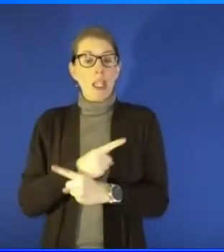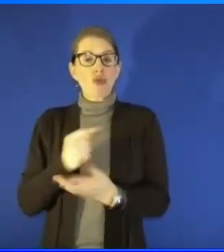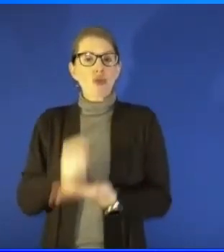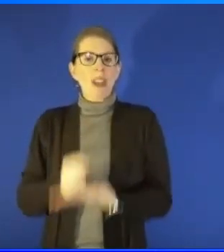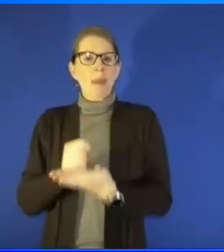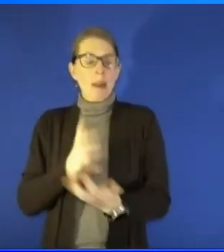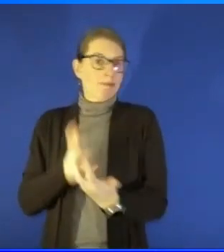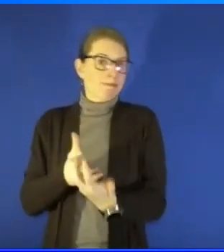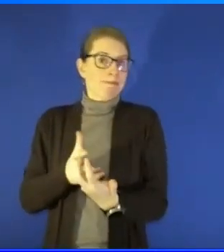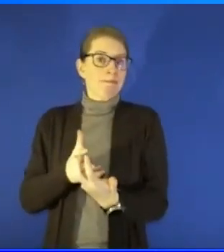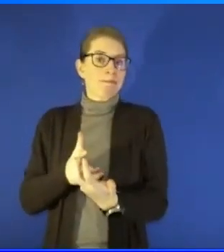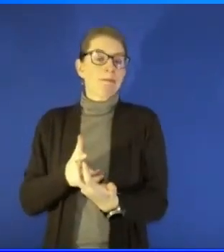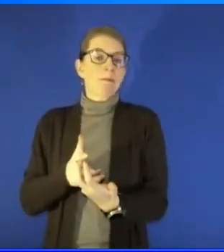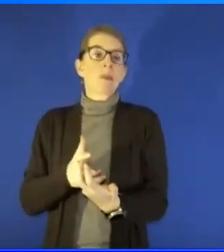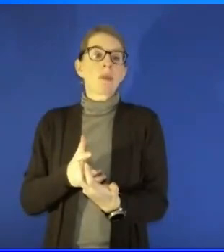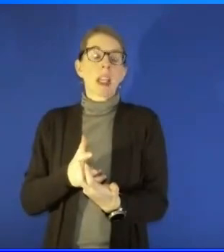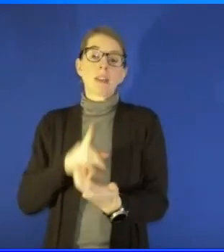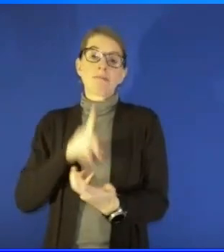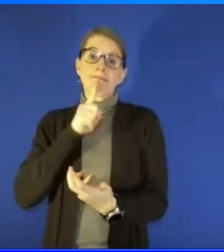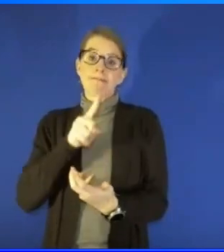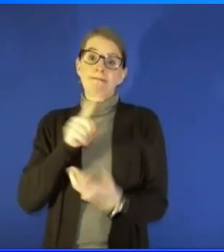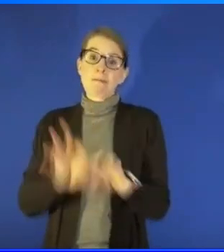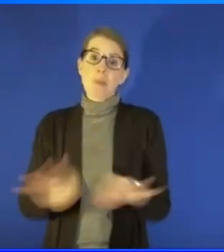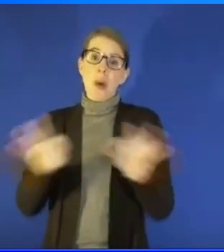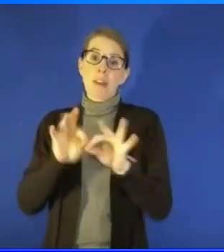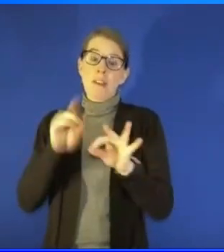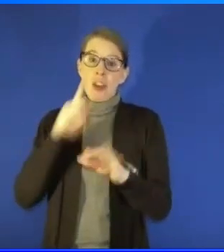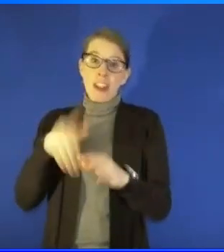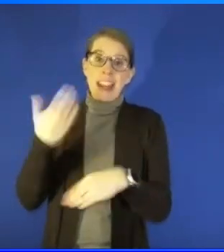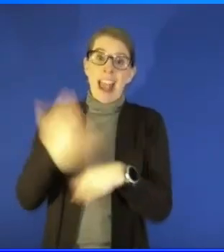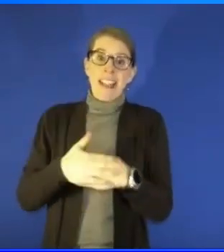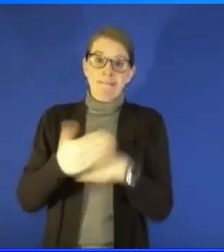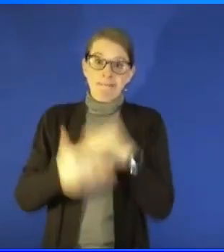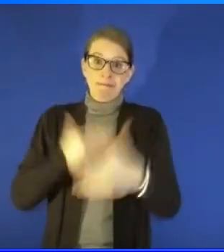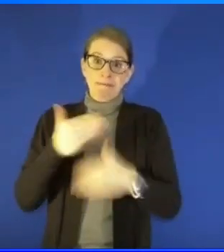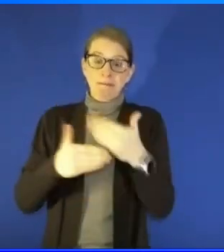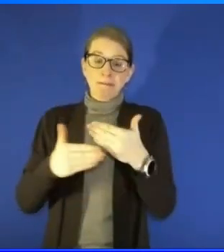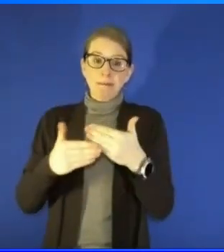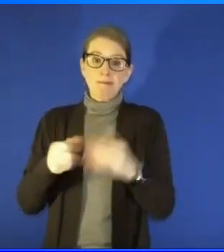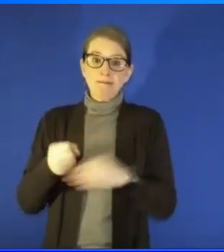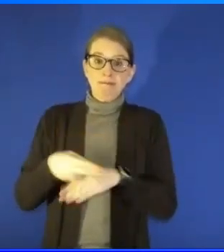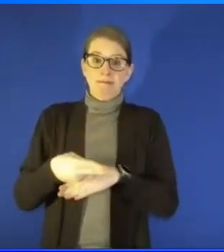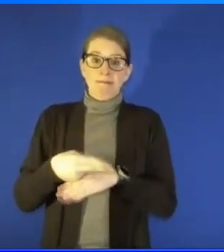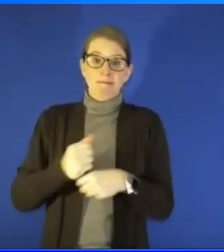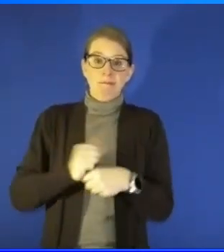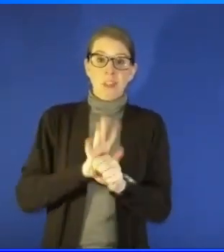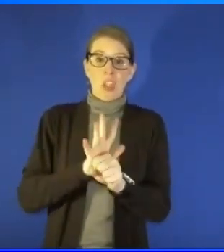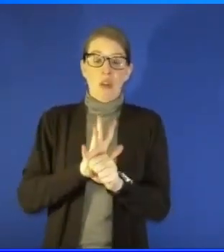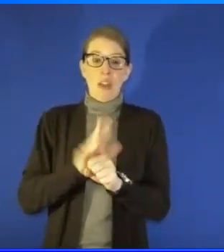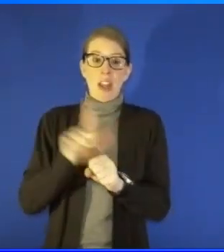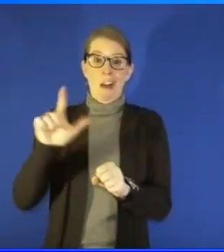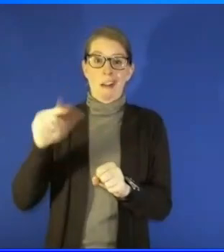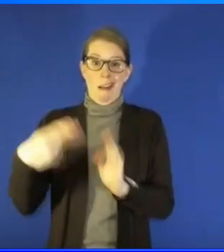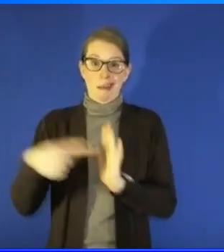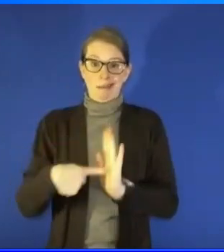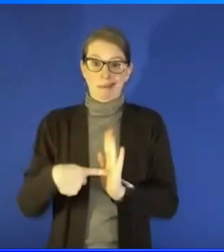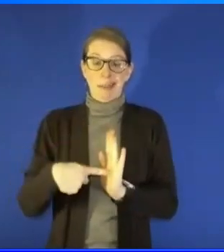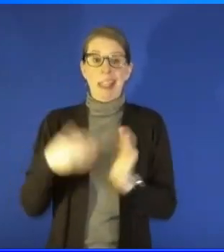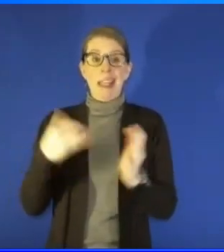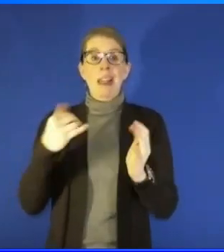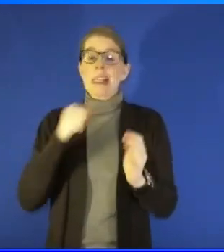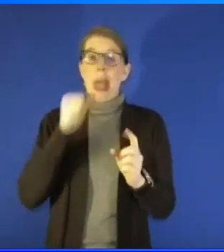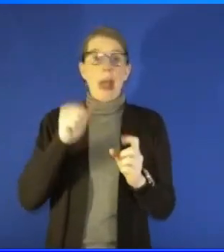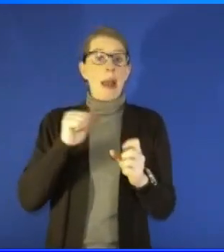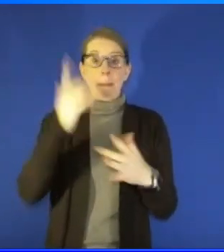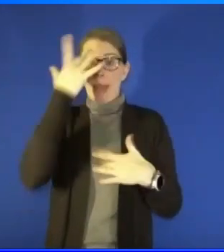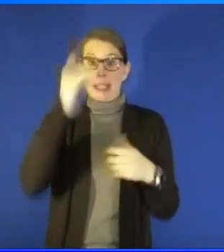really the critical next steps in order for us to get ahead of this, now not just the pandemic, it's the public health